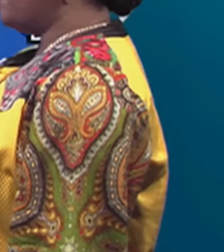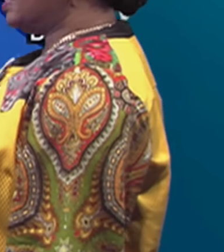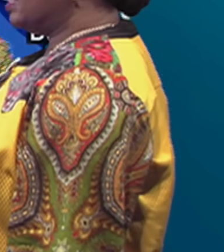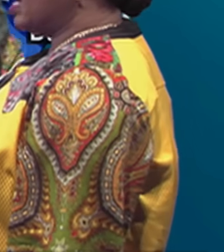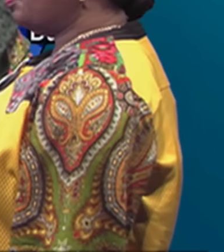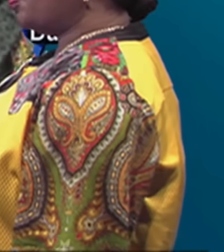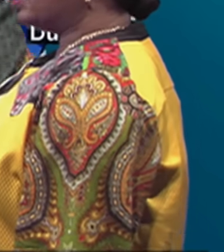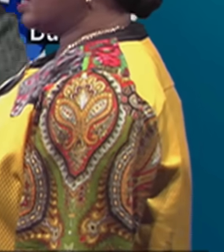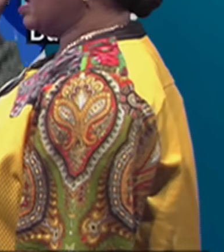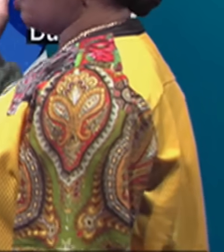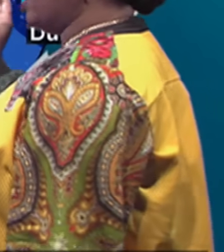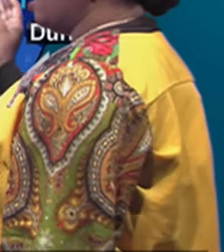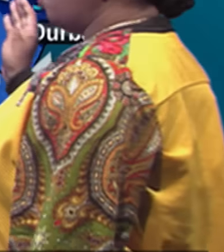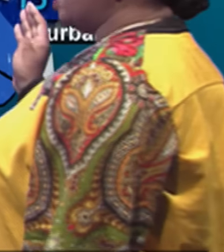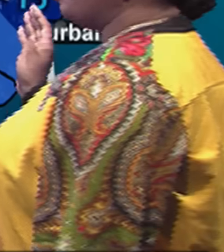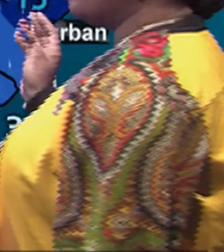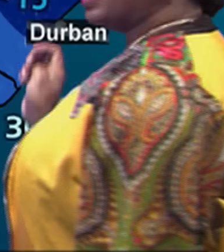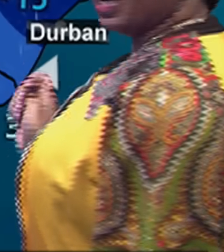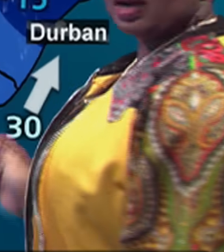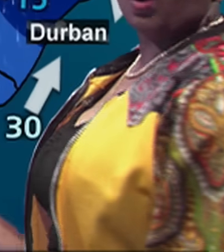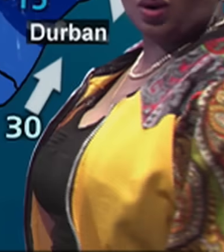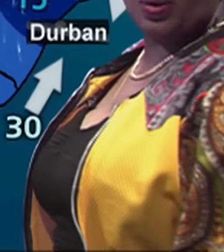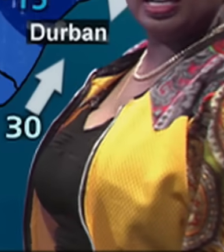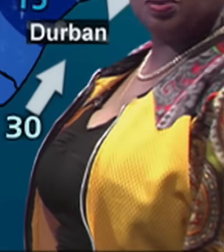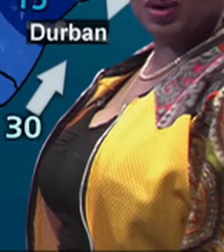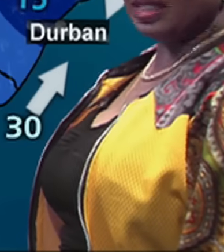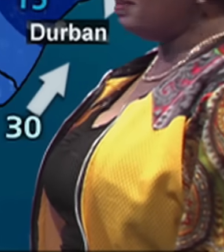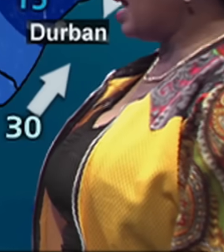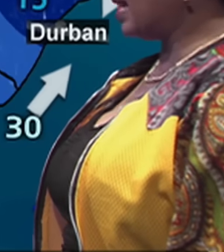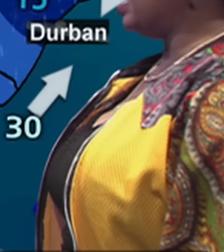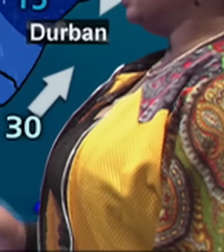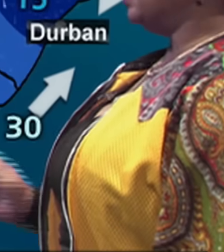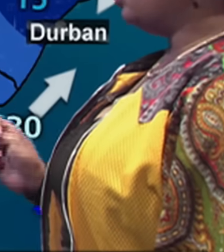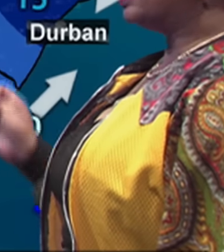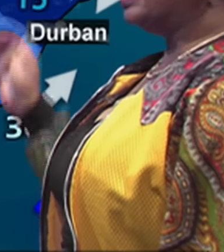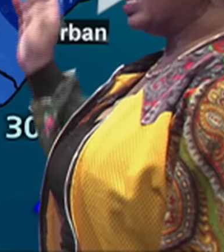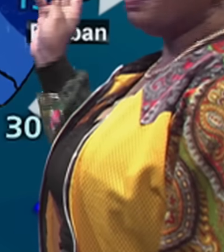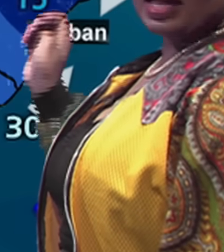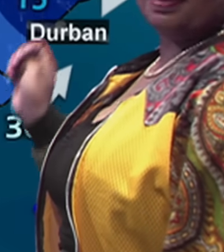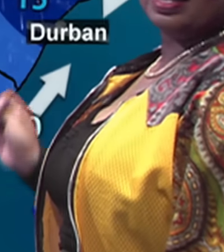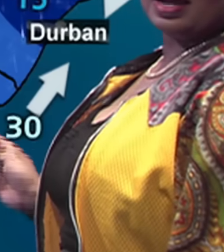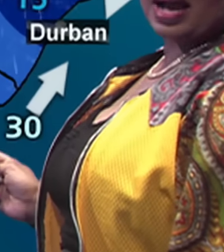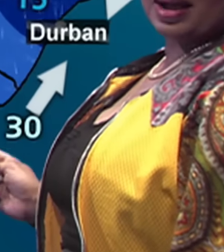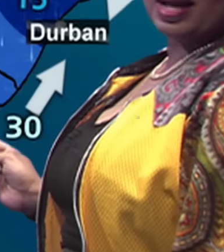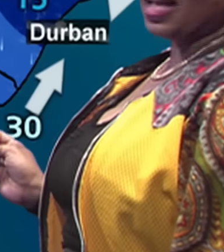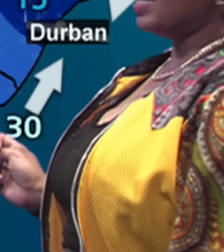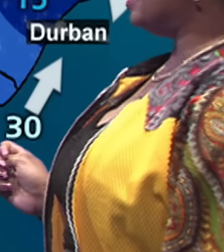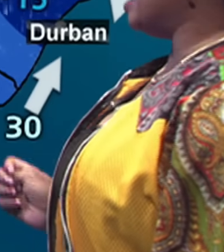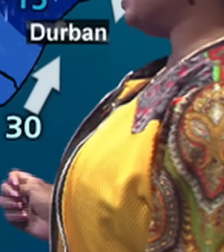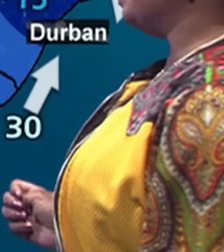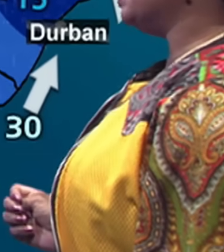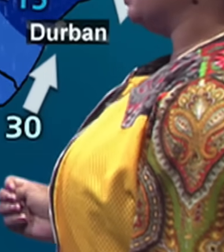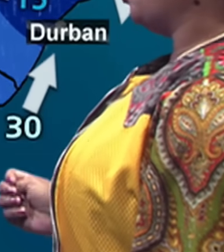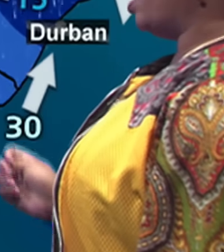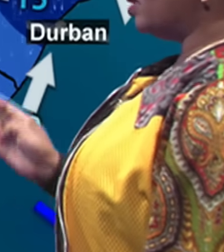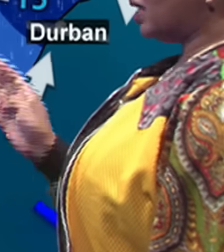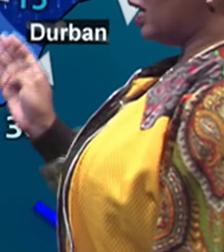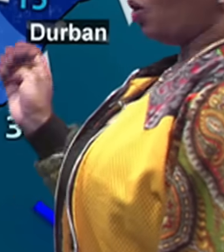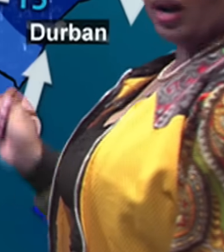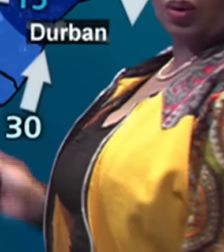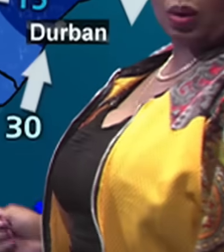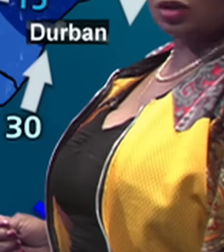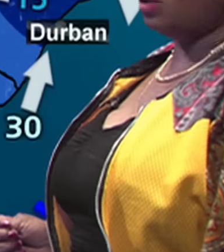go provinceng ya Limpopo go tsenelela gona go la Mpumalanga re bona gone le dipula tše maatla tše le gore di tla ka matla a dibe le gona